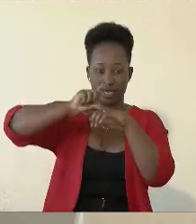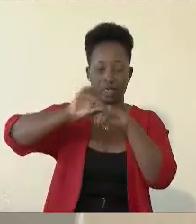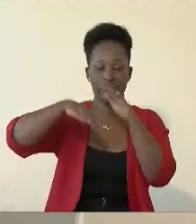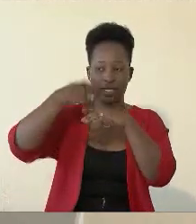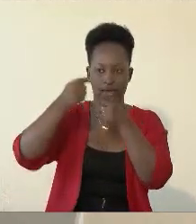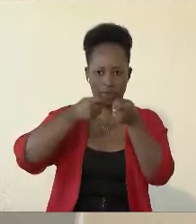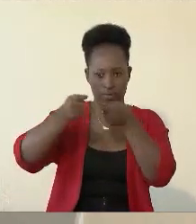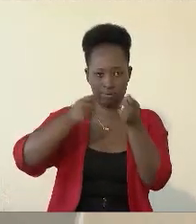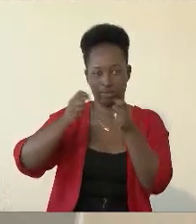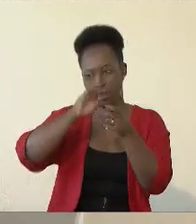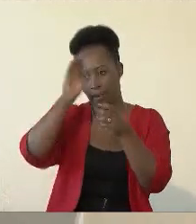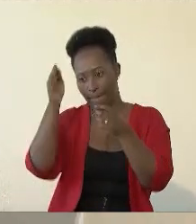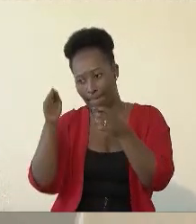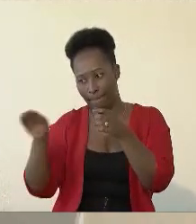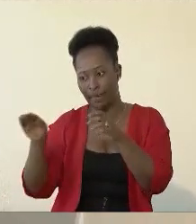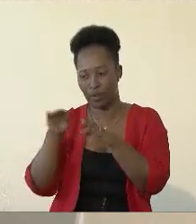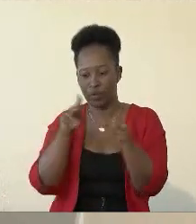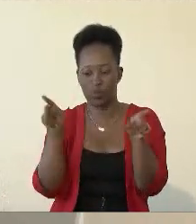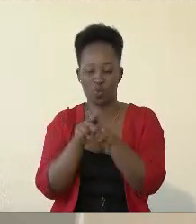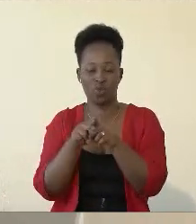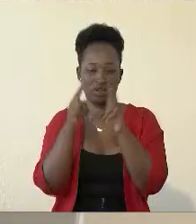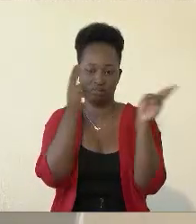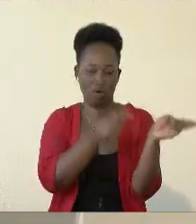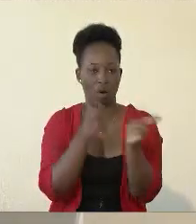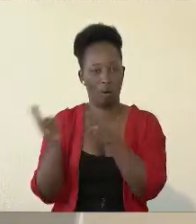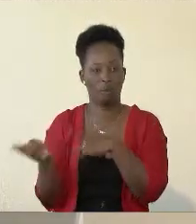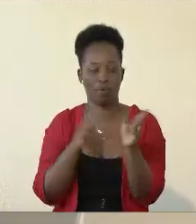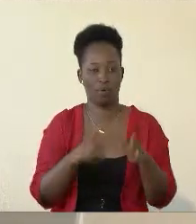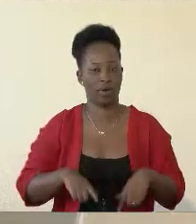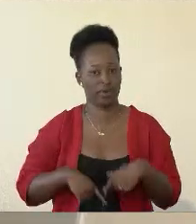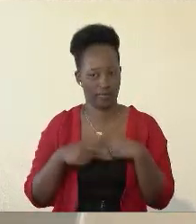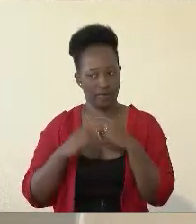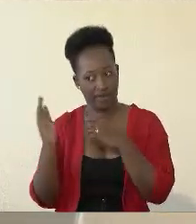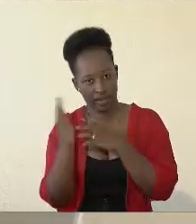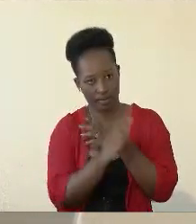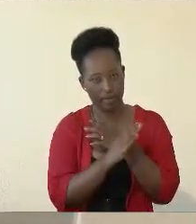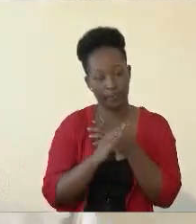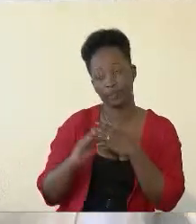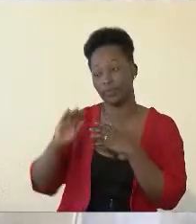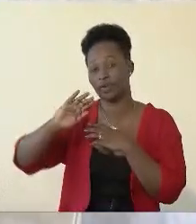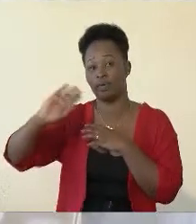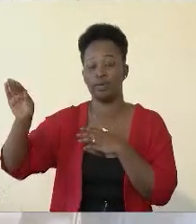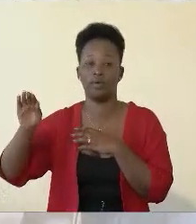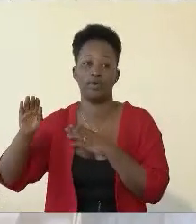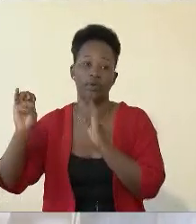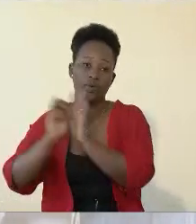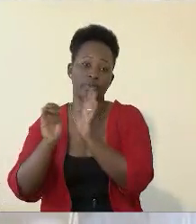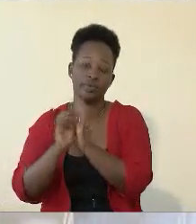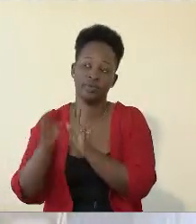graph that is with time. I have another graph which is drawn like that. Let me say this is blood glucose